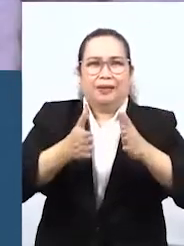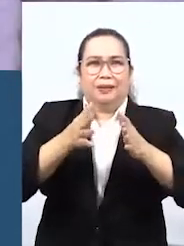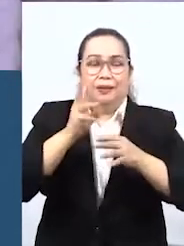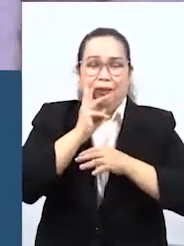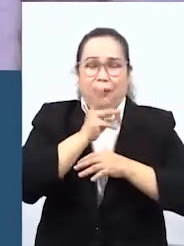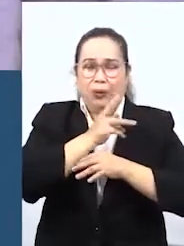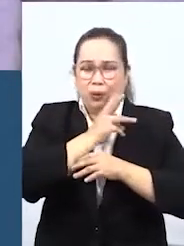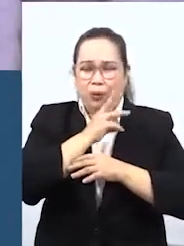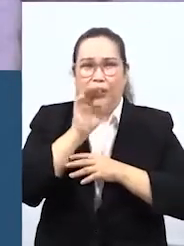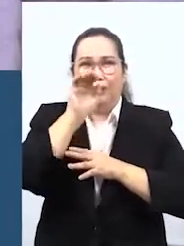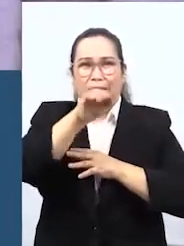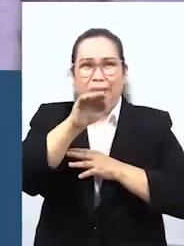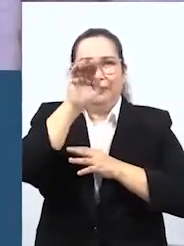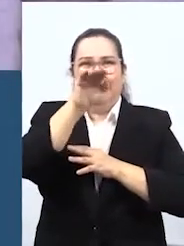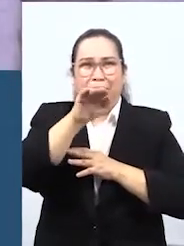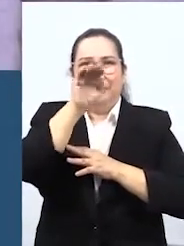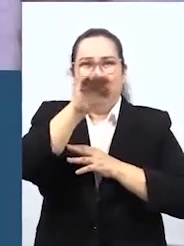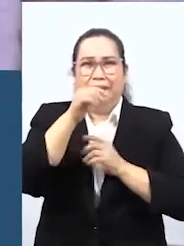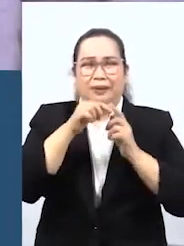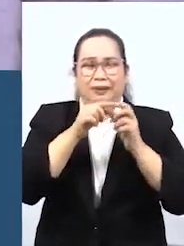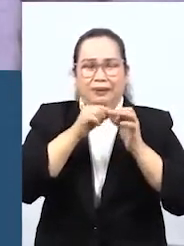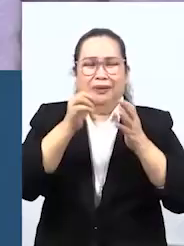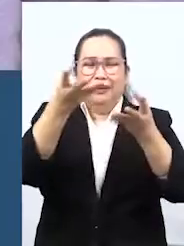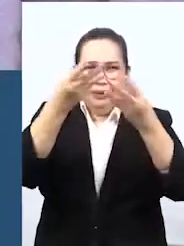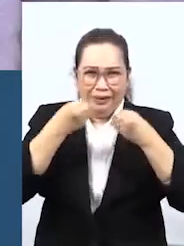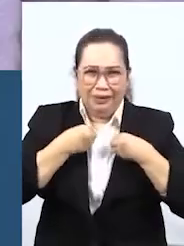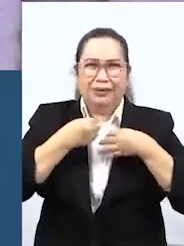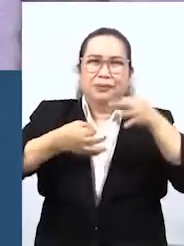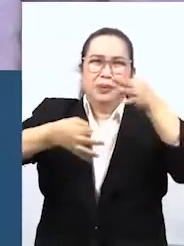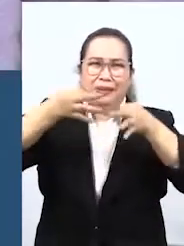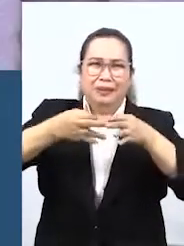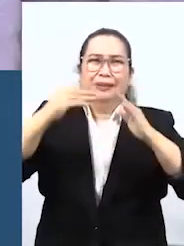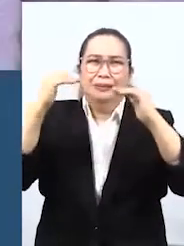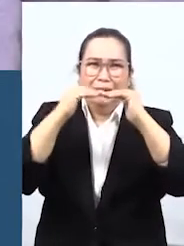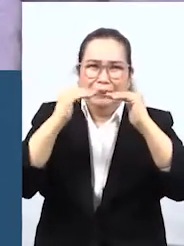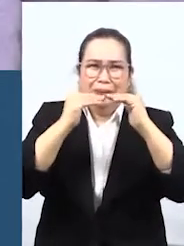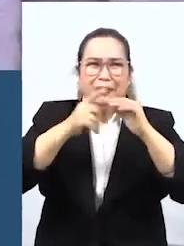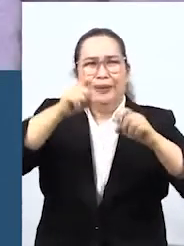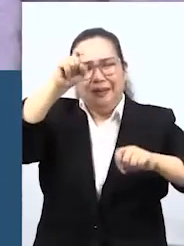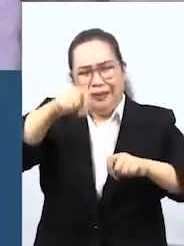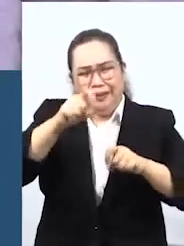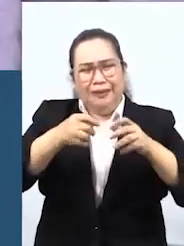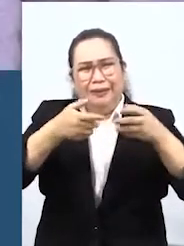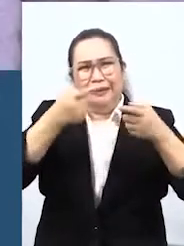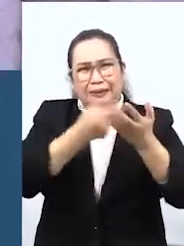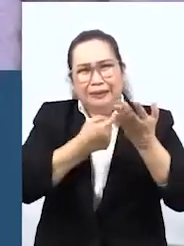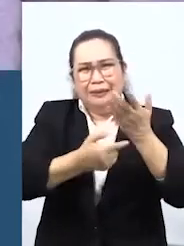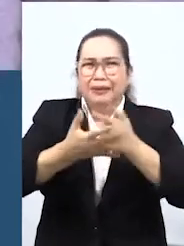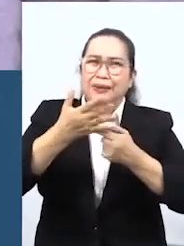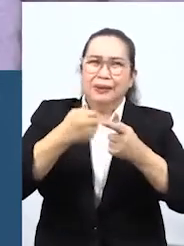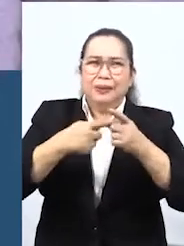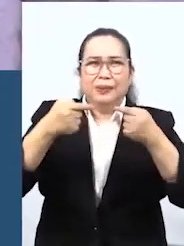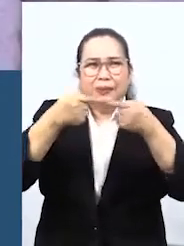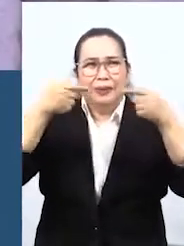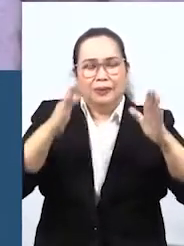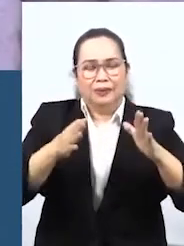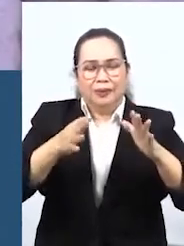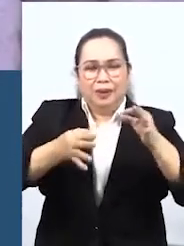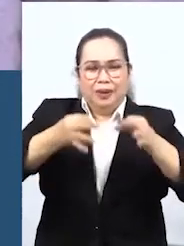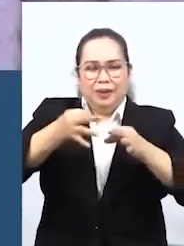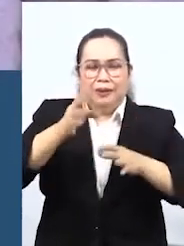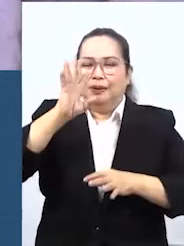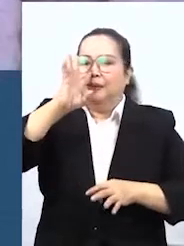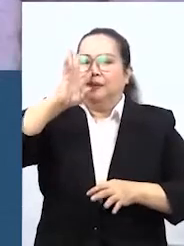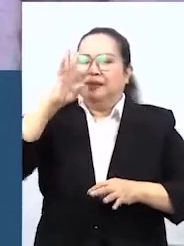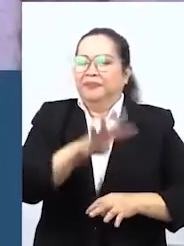that City came to him repeatedly saying give me justice in this dispute with my enemy The Judge ignored